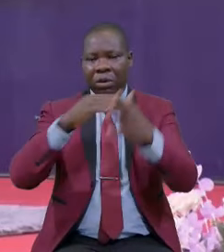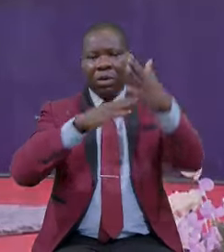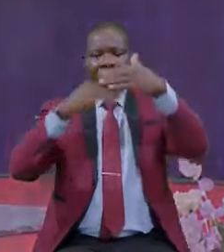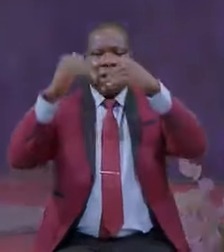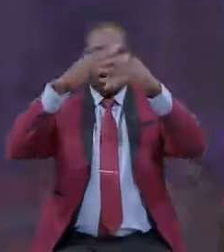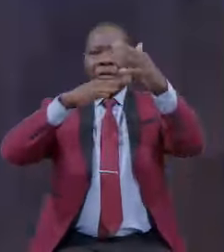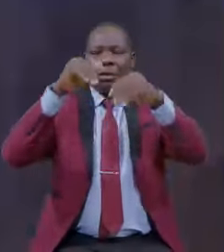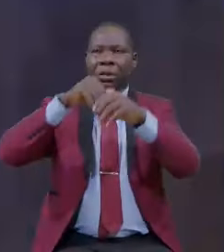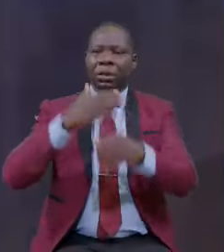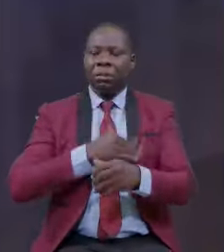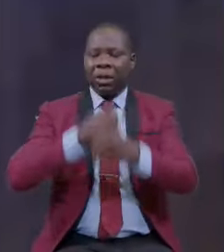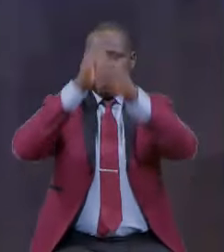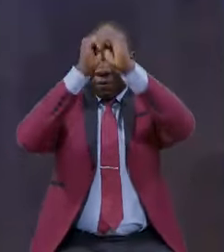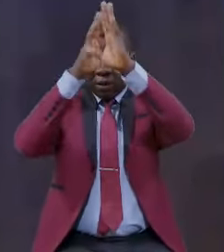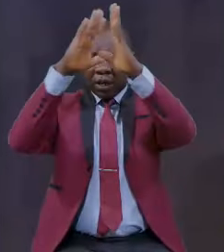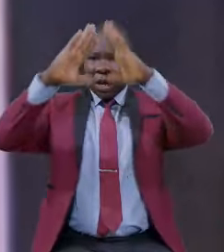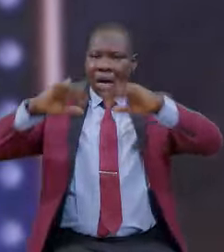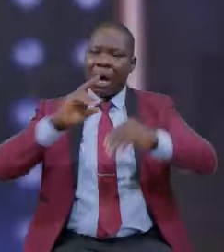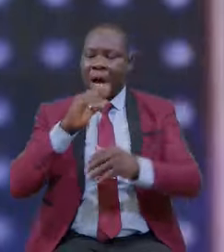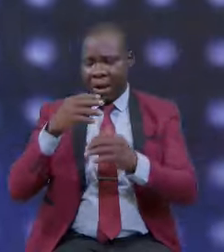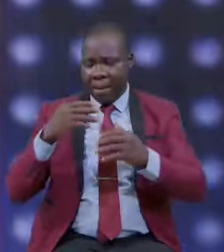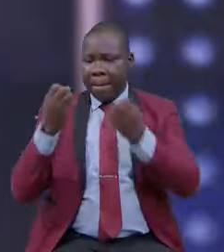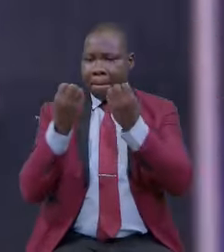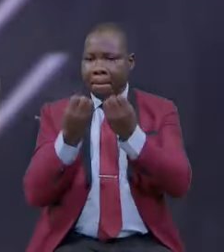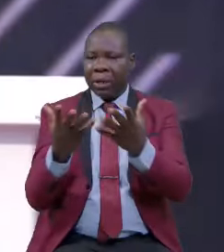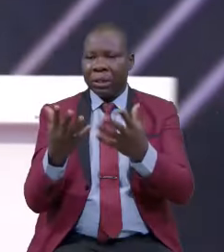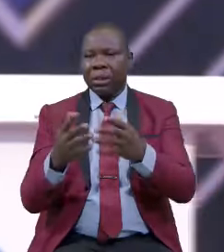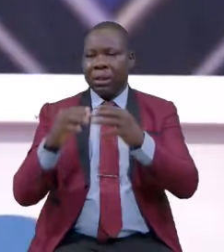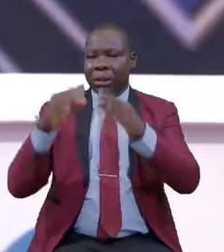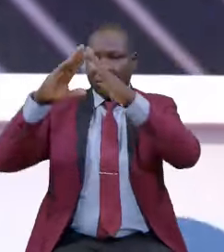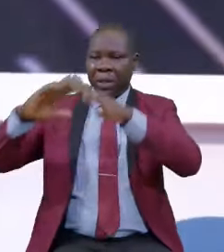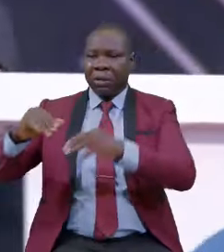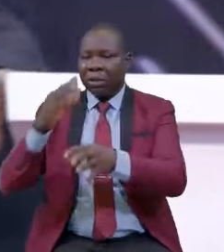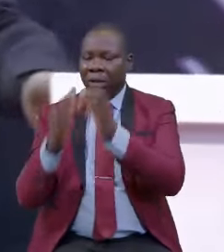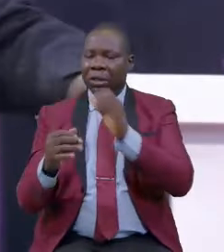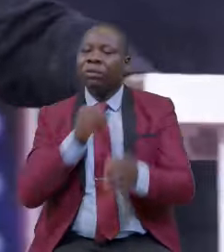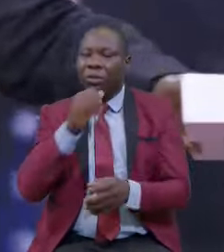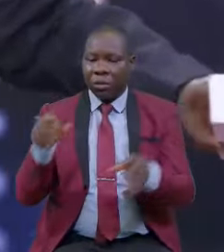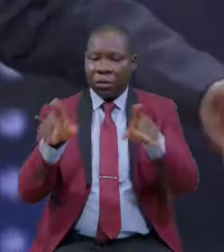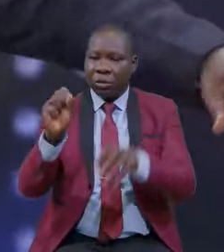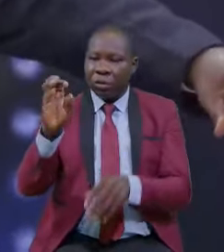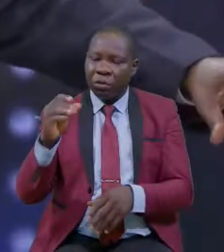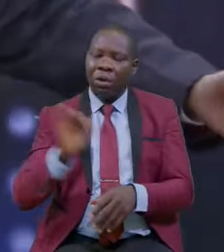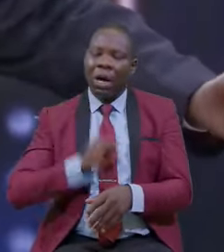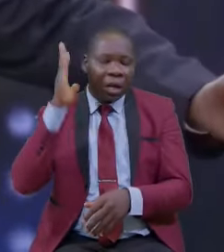mansions. If it were not so, I would have told you. But I go to prepare a place for you. And when I go and prepare a